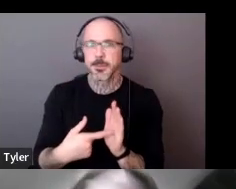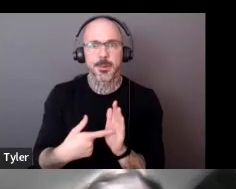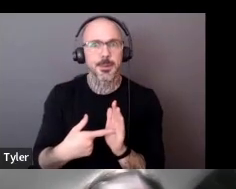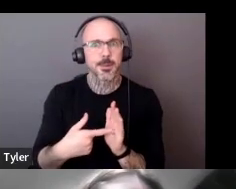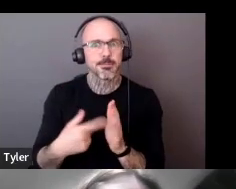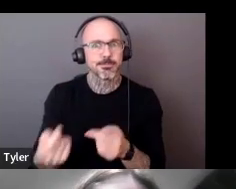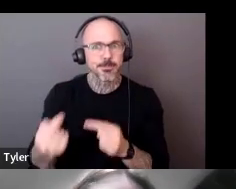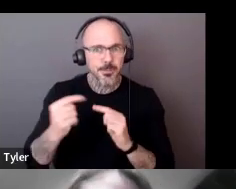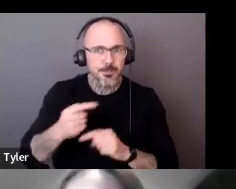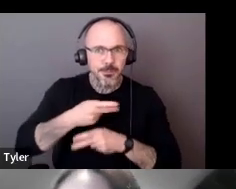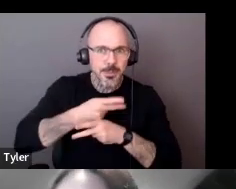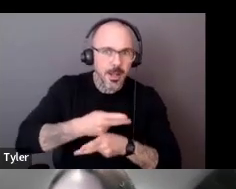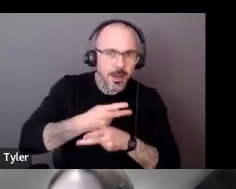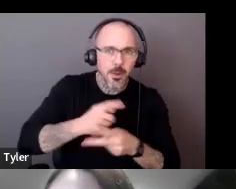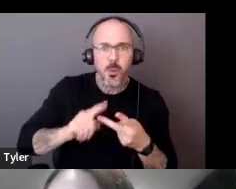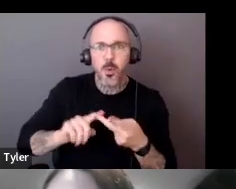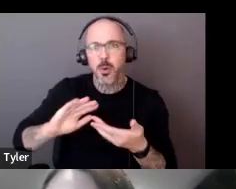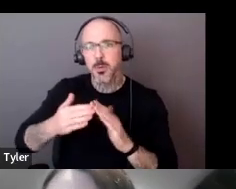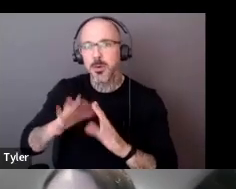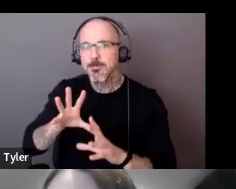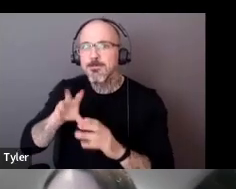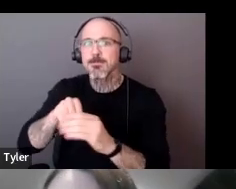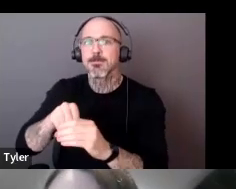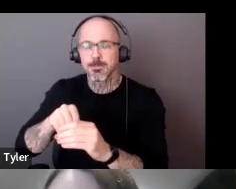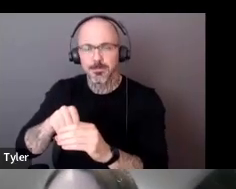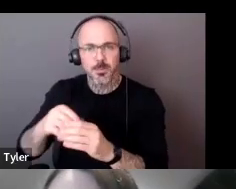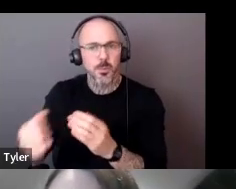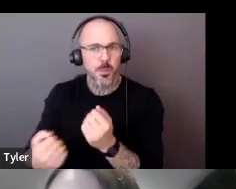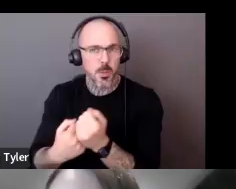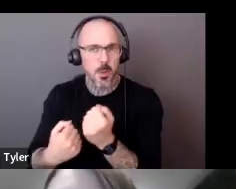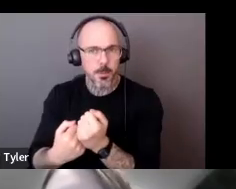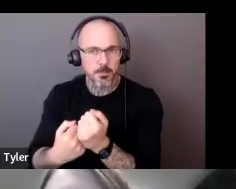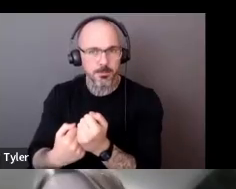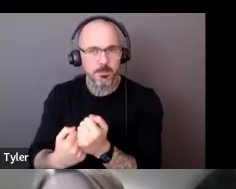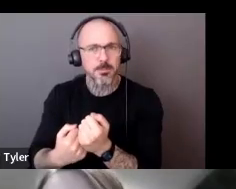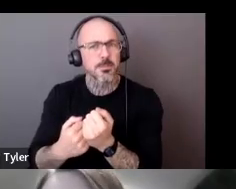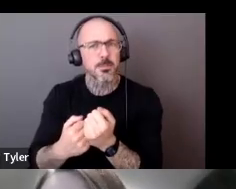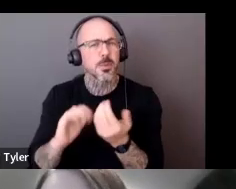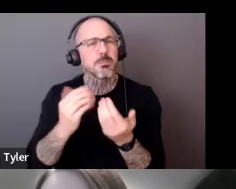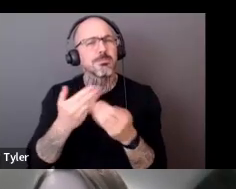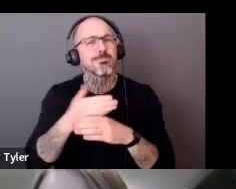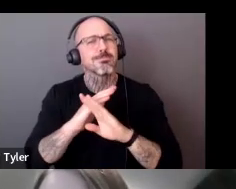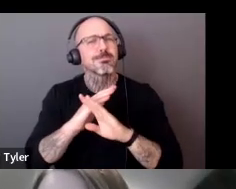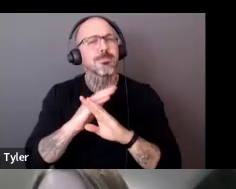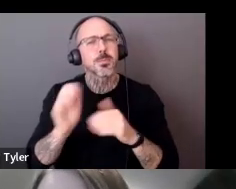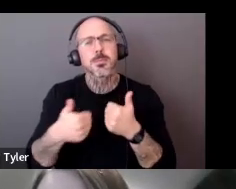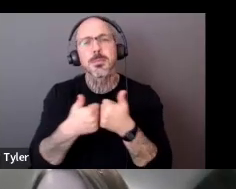participation. Not knowing what's out there. Mm.